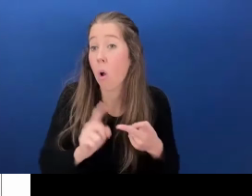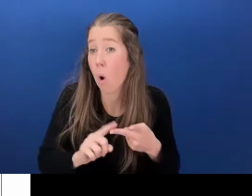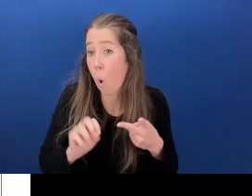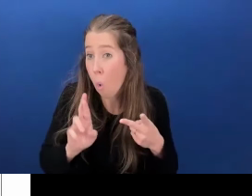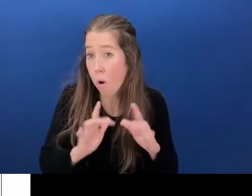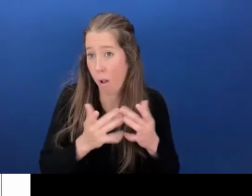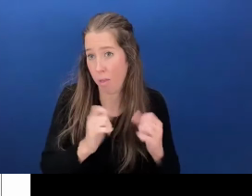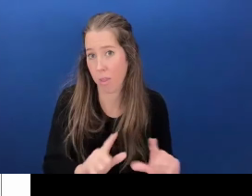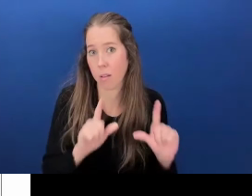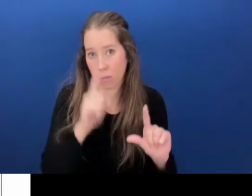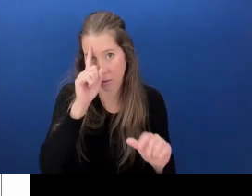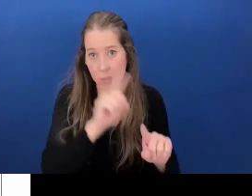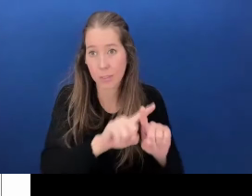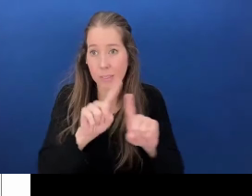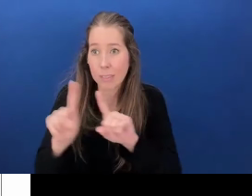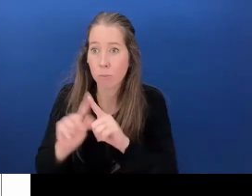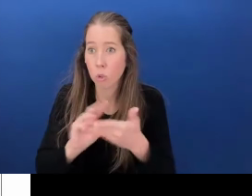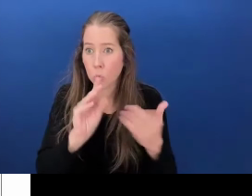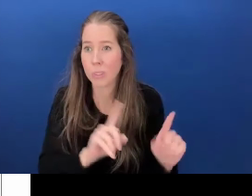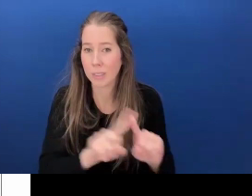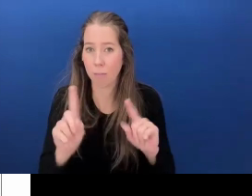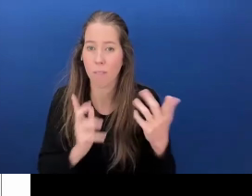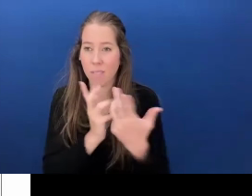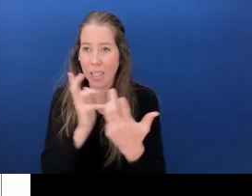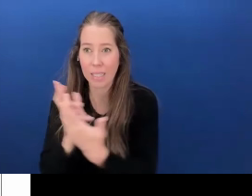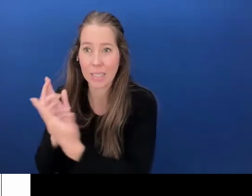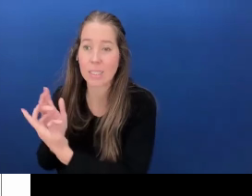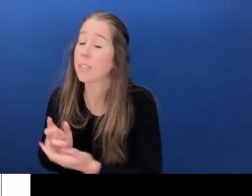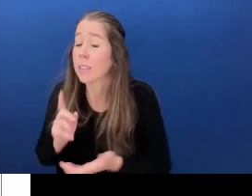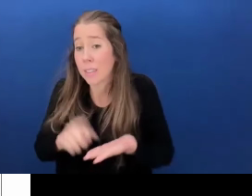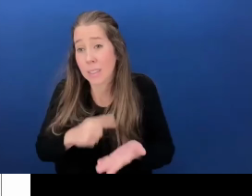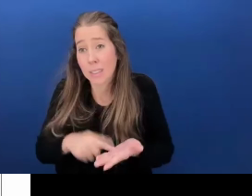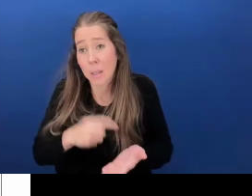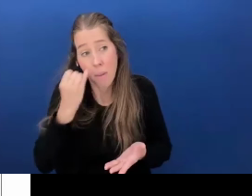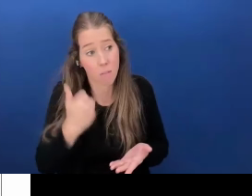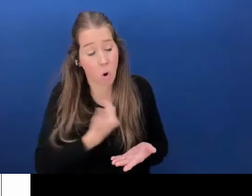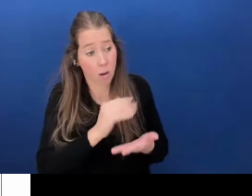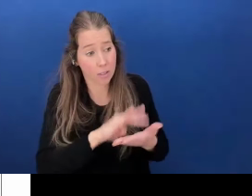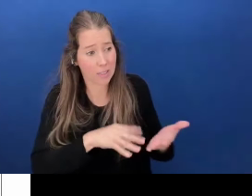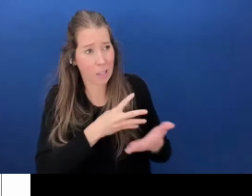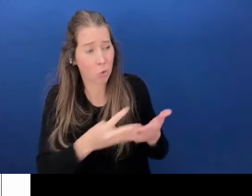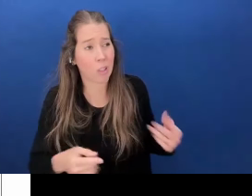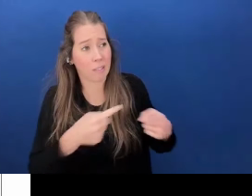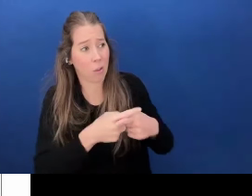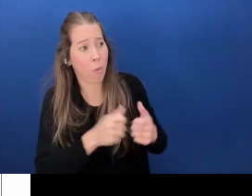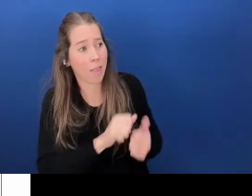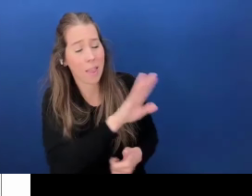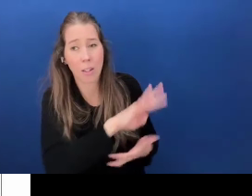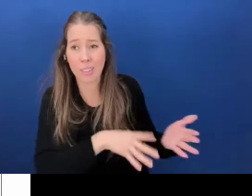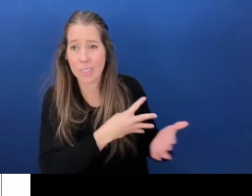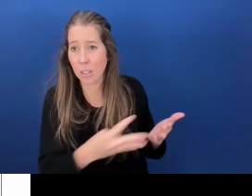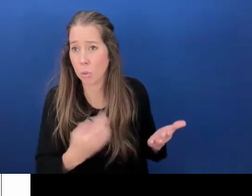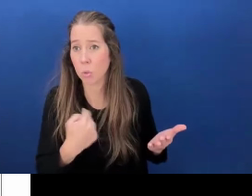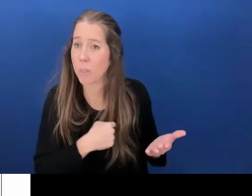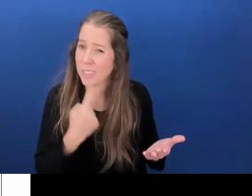differently as well. So sometimes if our schedule doesn't work, we will say, well, why don't you go check out, you know, Central Adult School, go check out